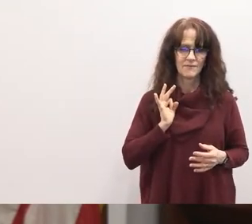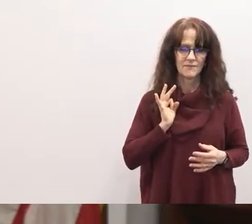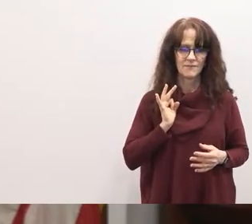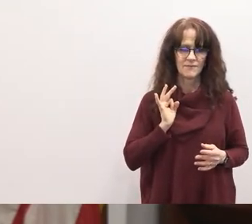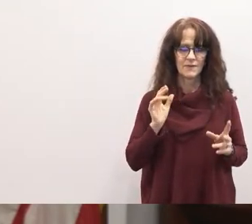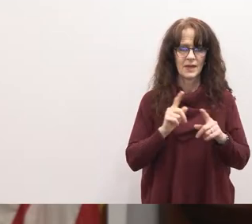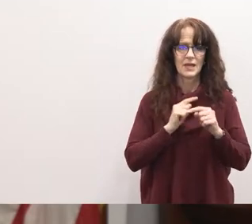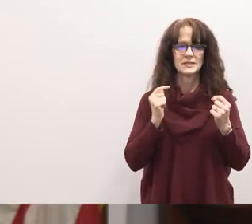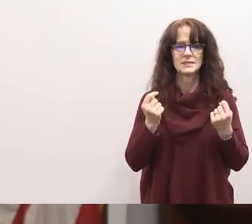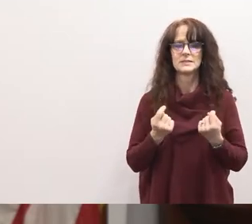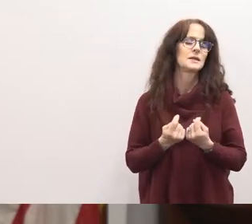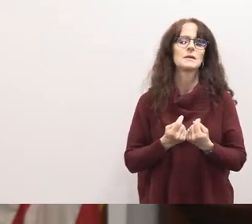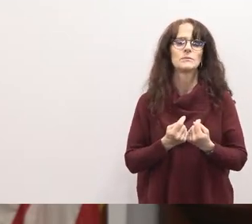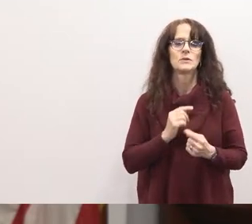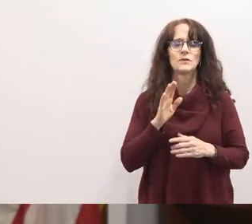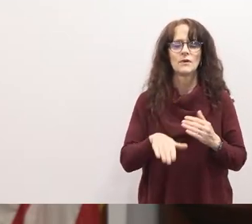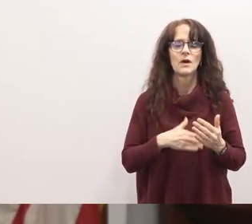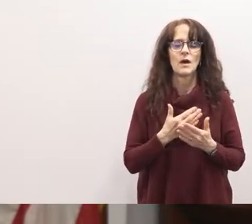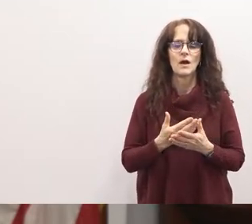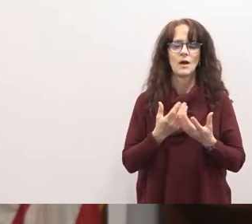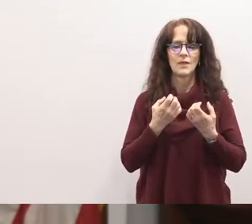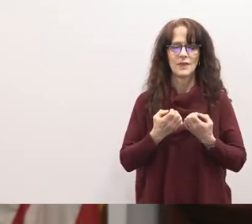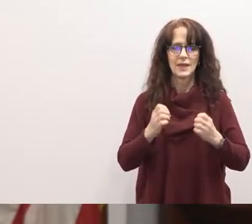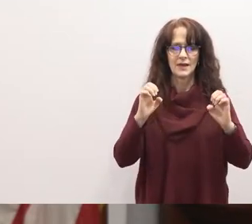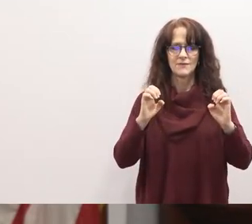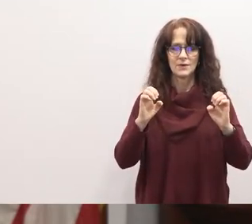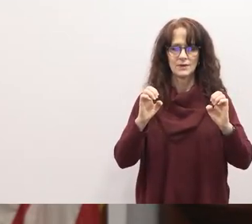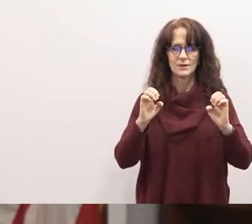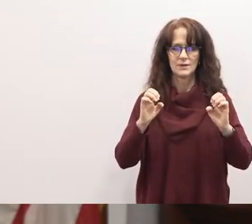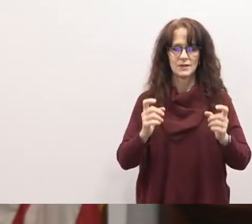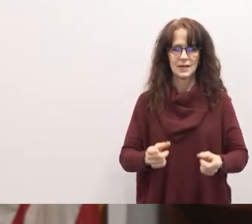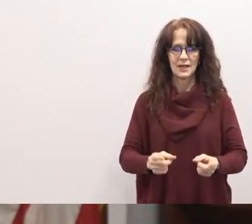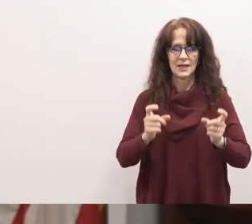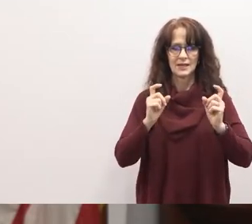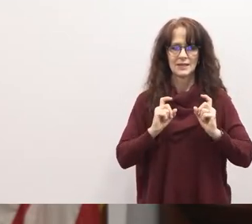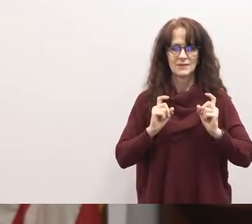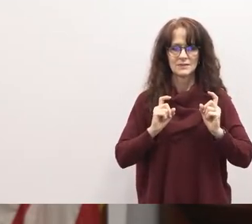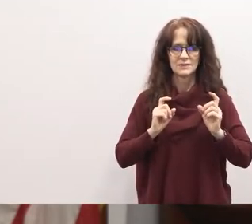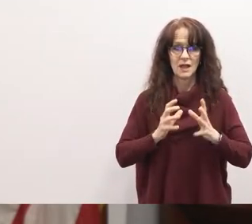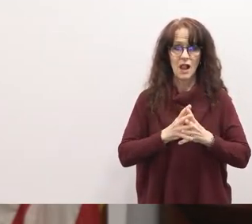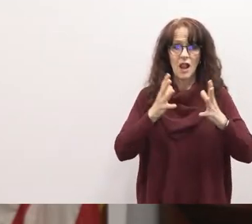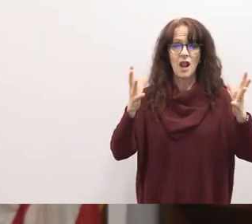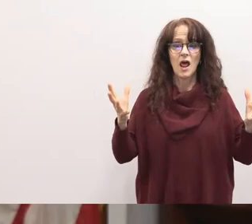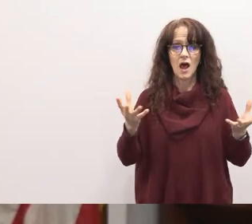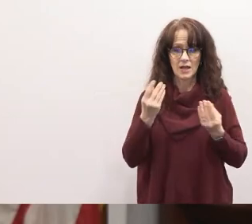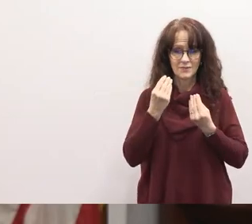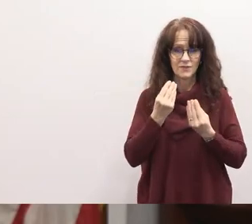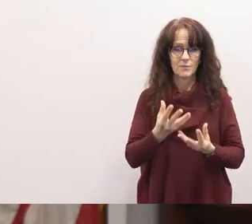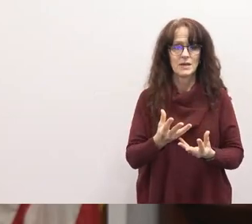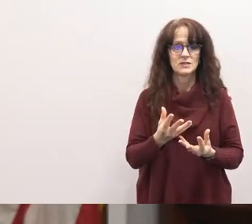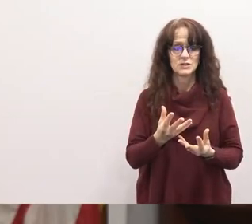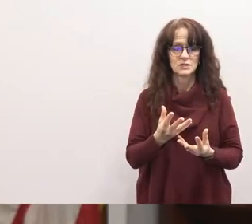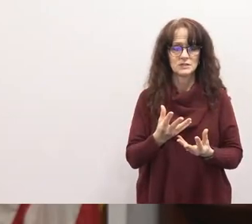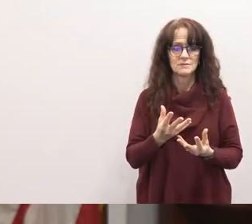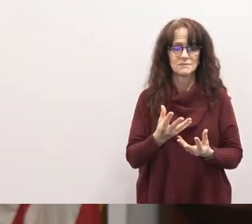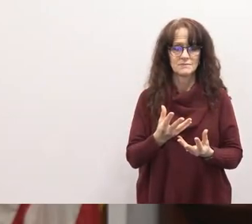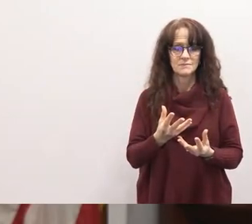and teams for all the effort that they made to give us a whole lot of information in a